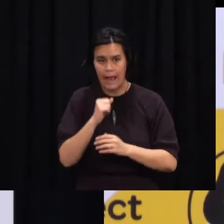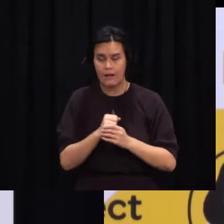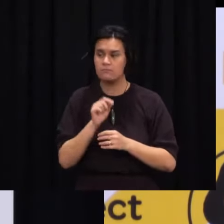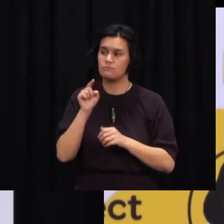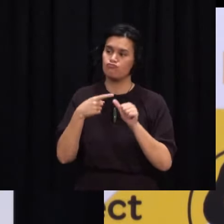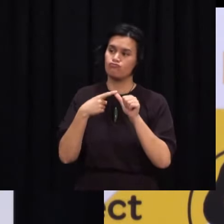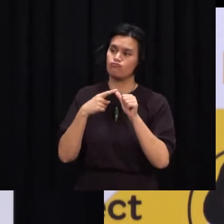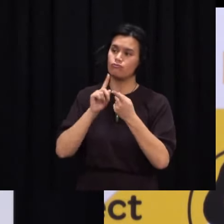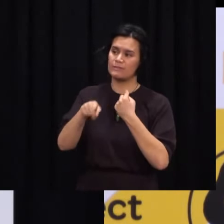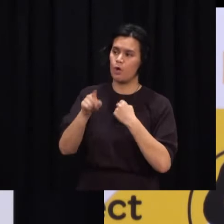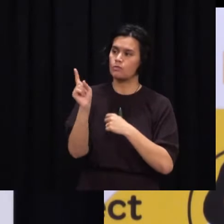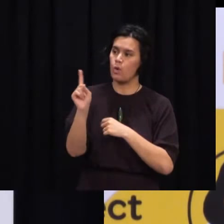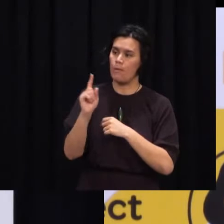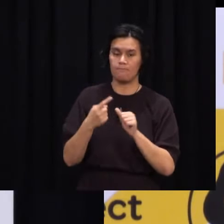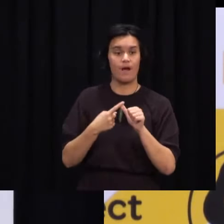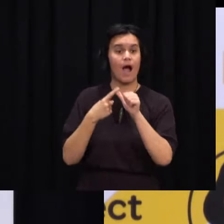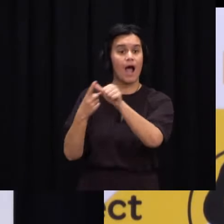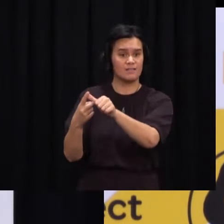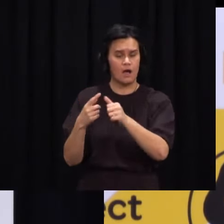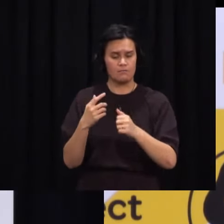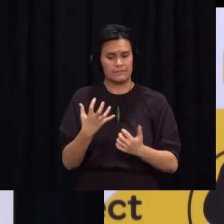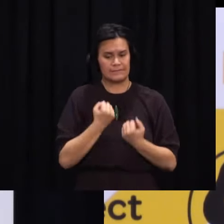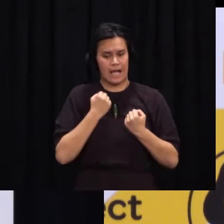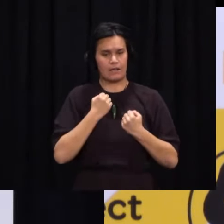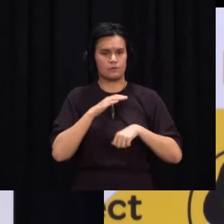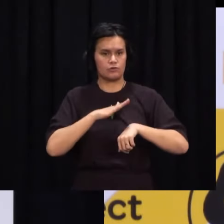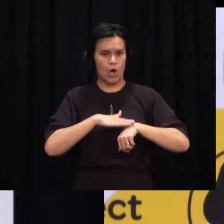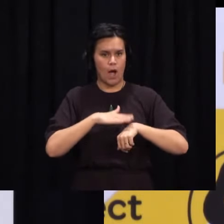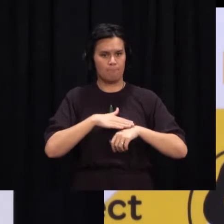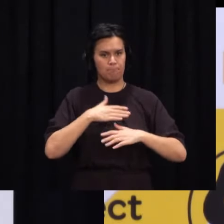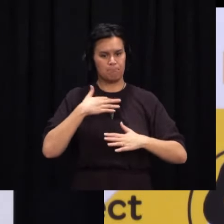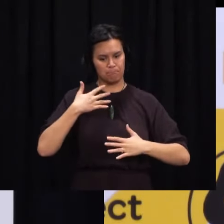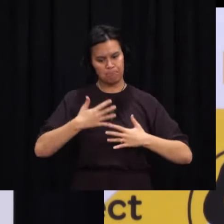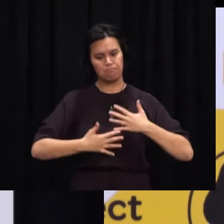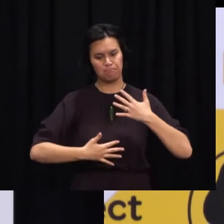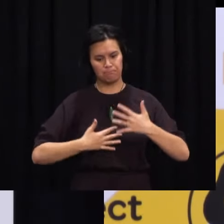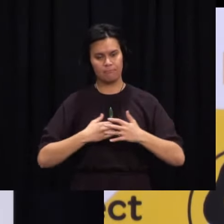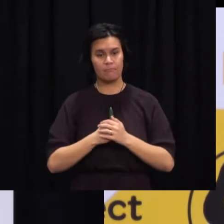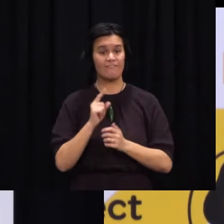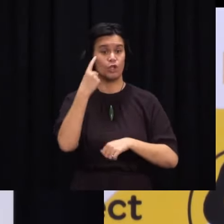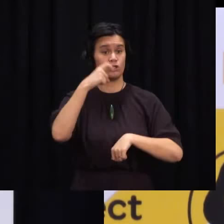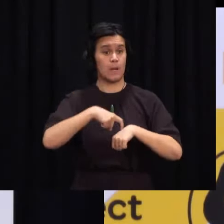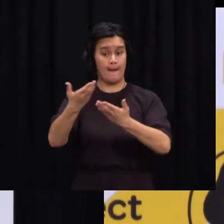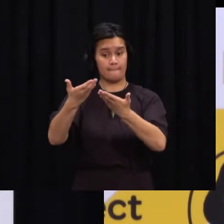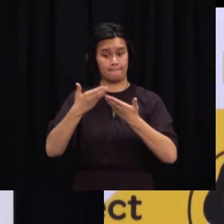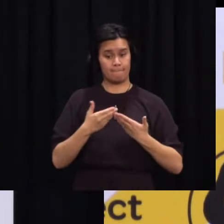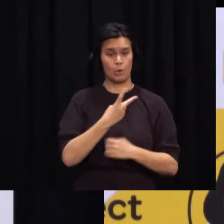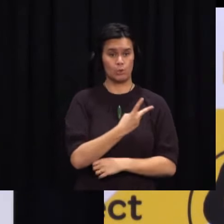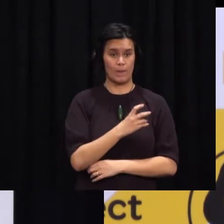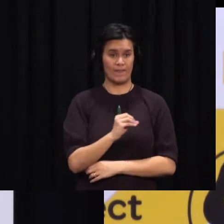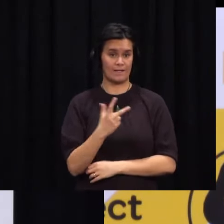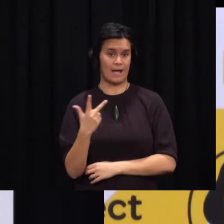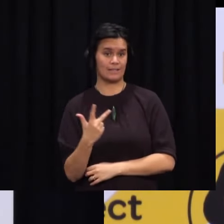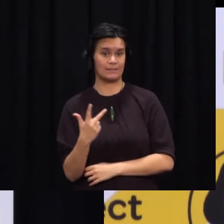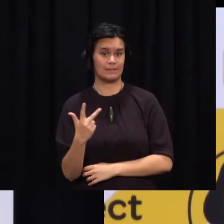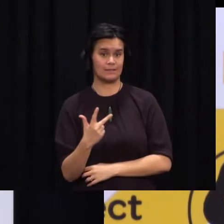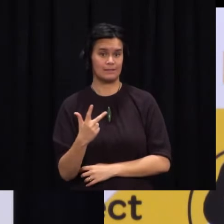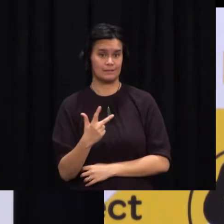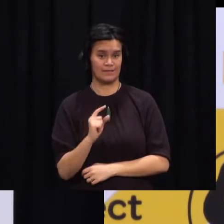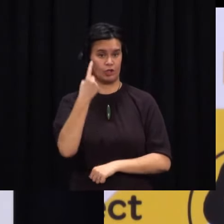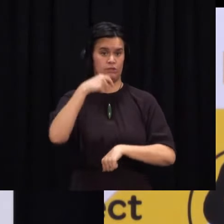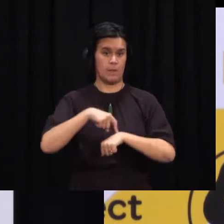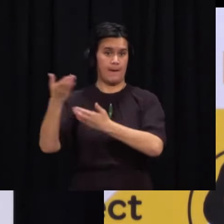we have taken our time. This policy was first proposed to us by officials in 2018, and we asked for the work to be undertaken. It's